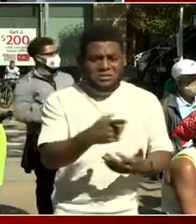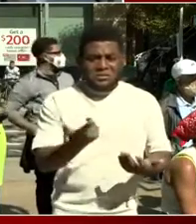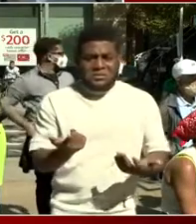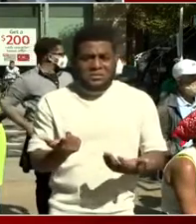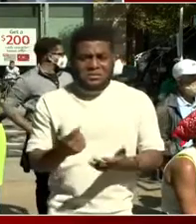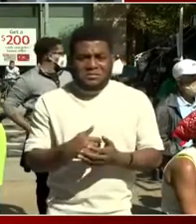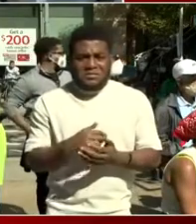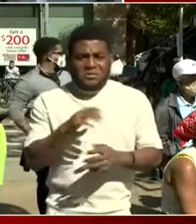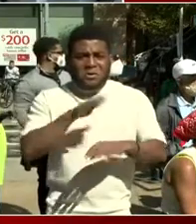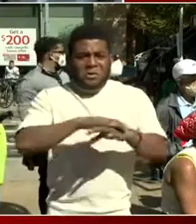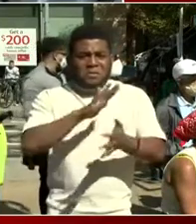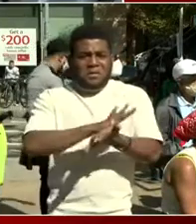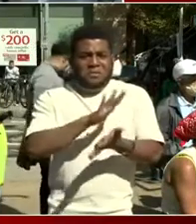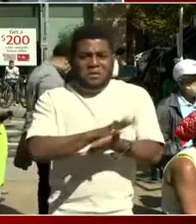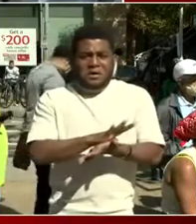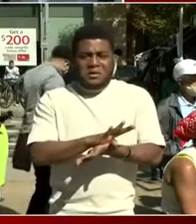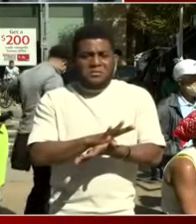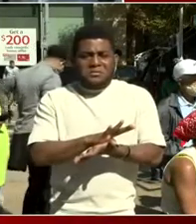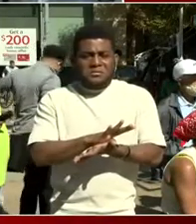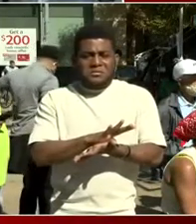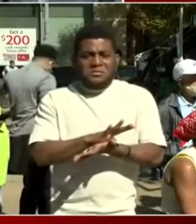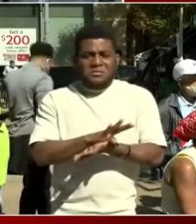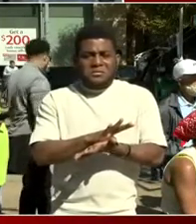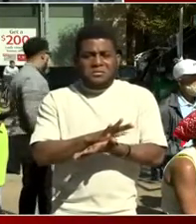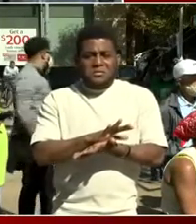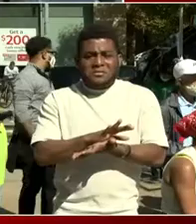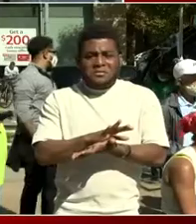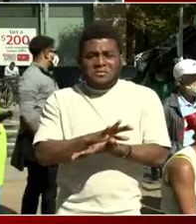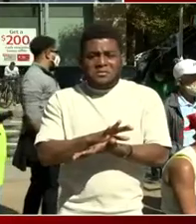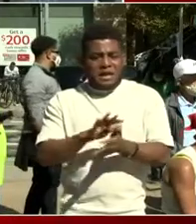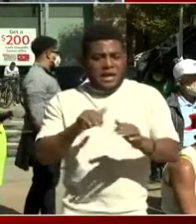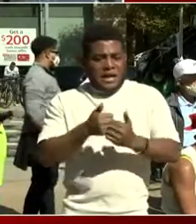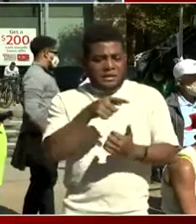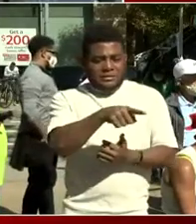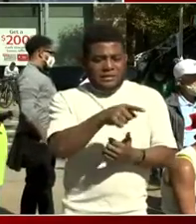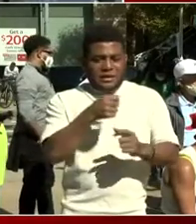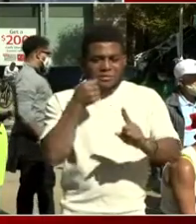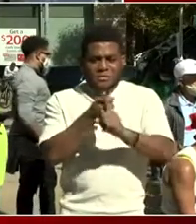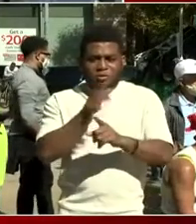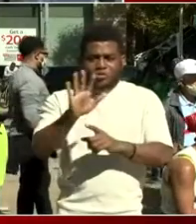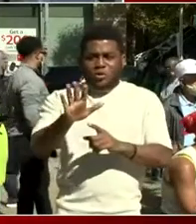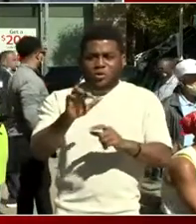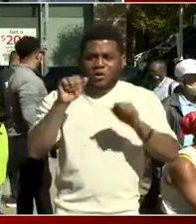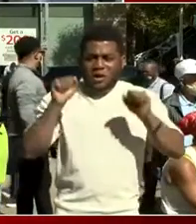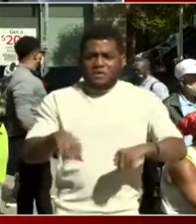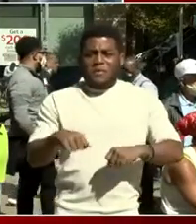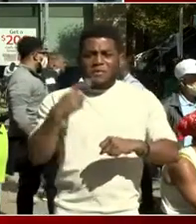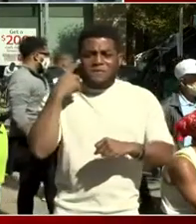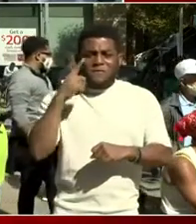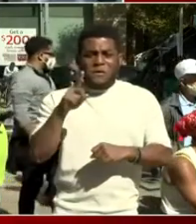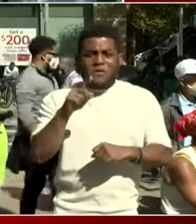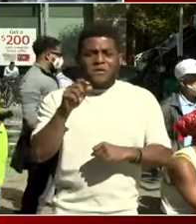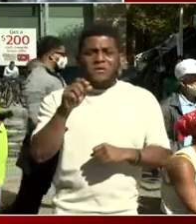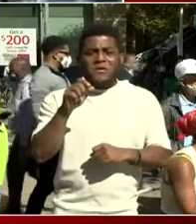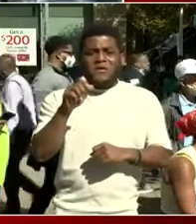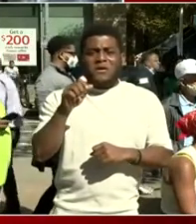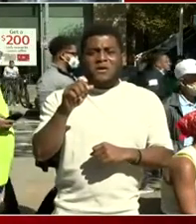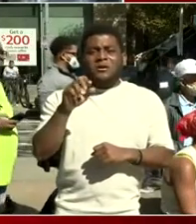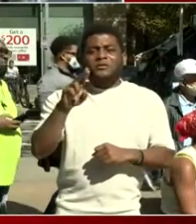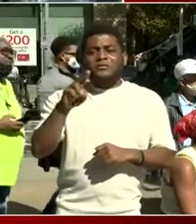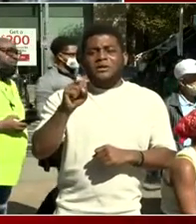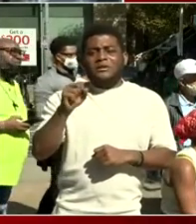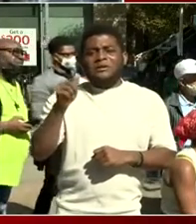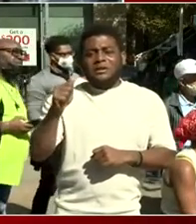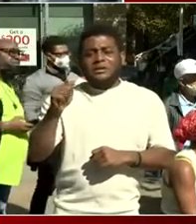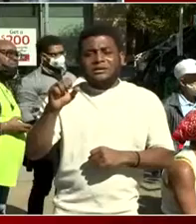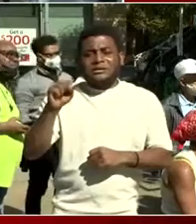How is that affecting your policing in this city, and do you think the U.S. Attorney's Office needs to do more? And I have a follow-up question for the mayor.